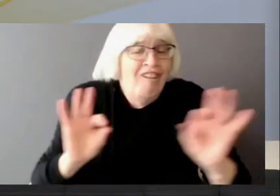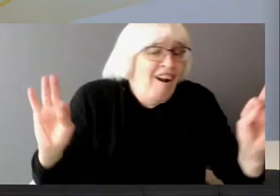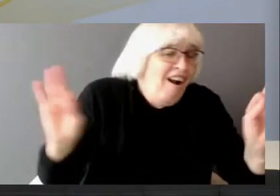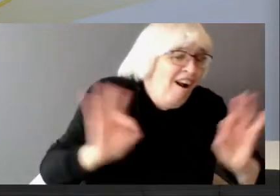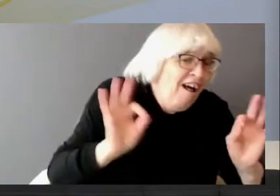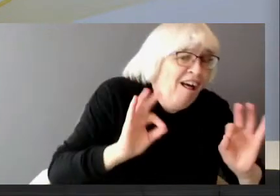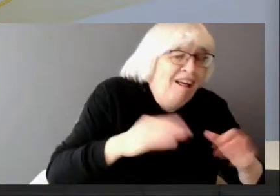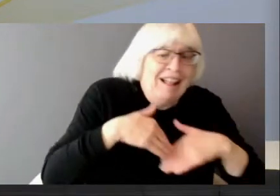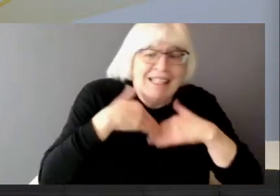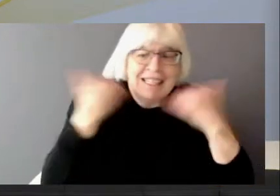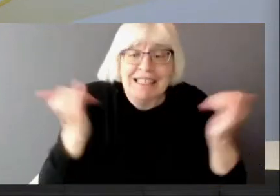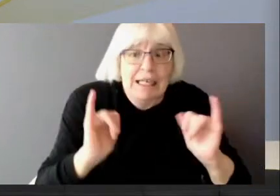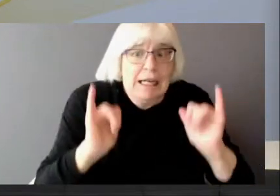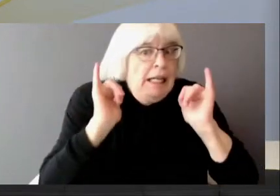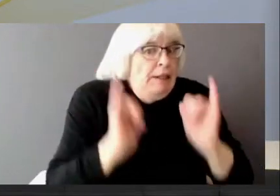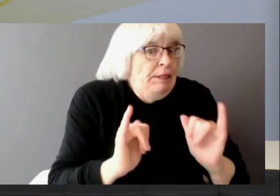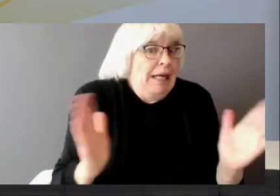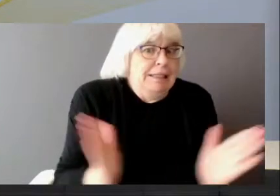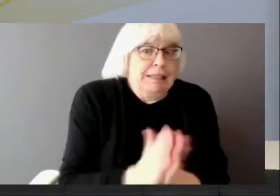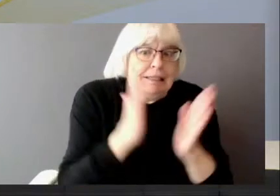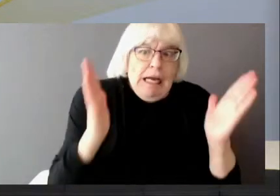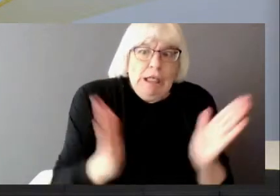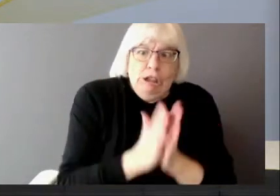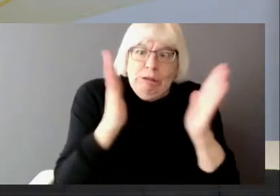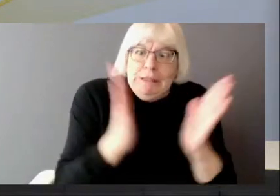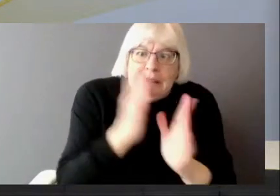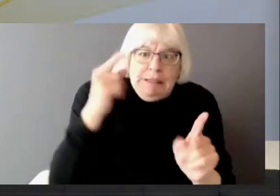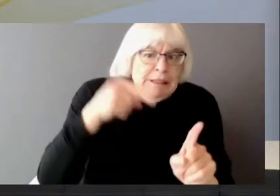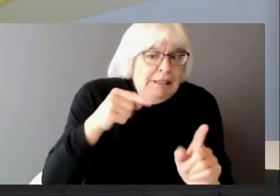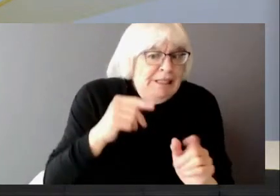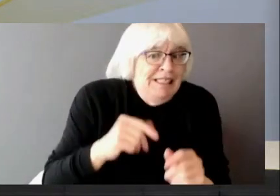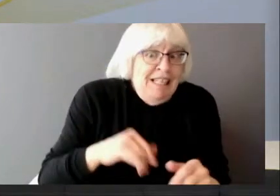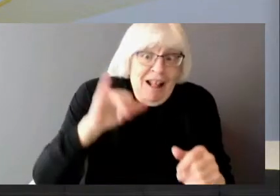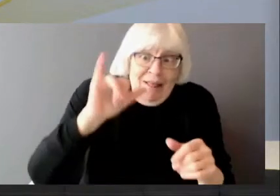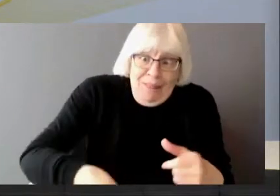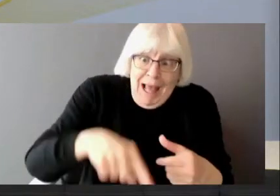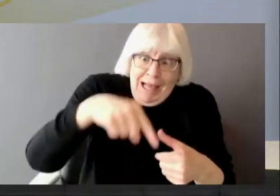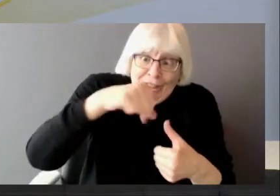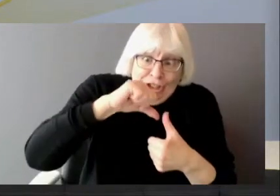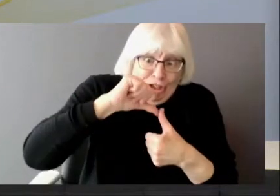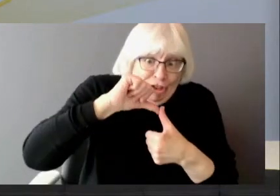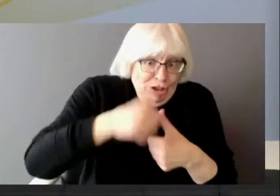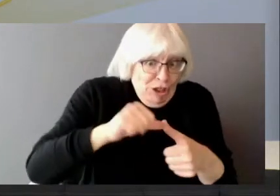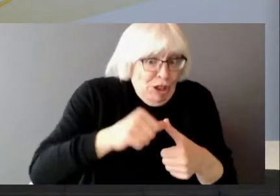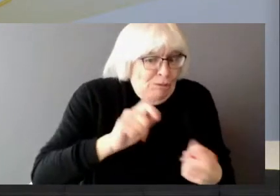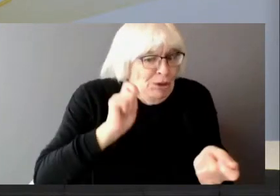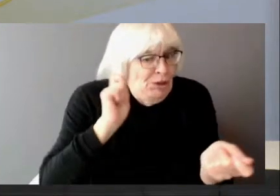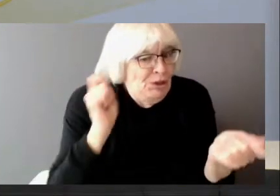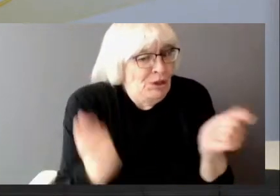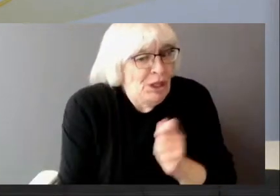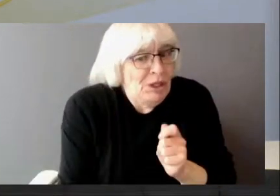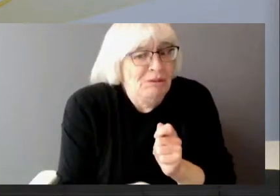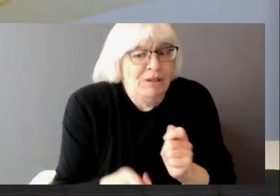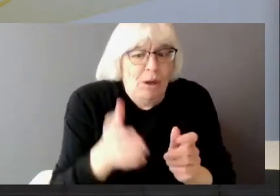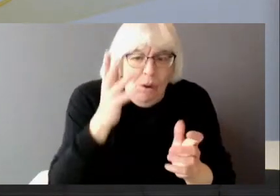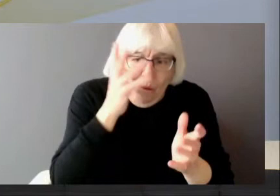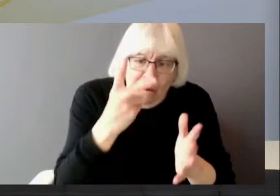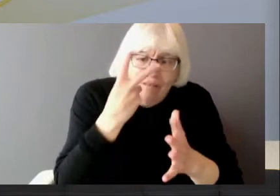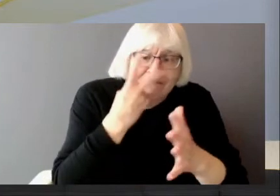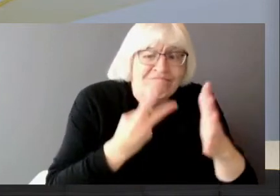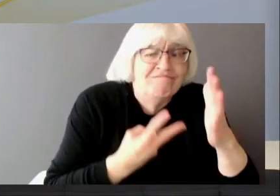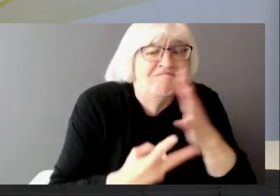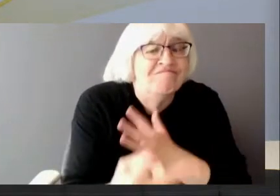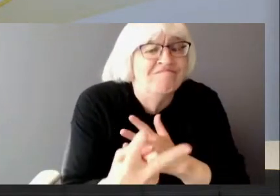and change. We can expect to see more variants in the weeks ahead. And why are we concerned about